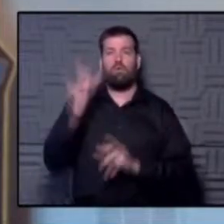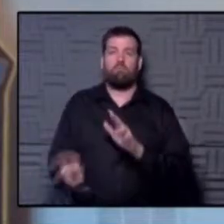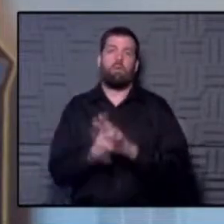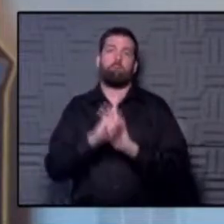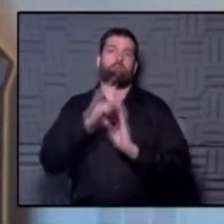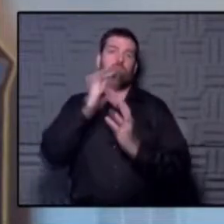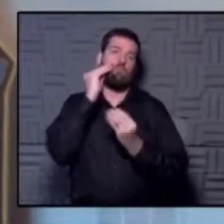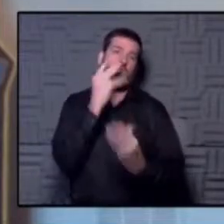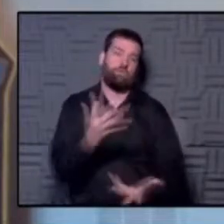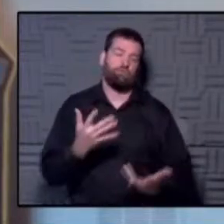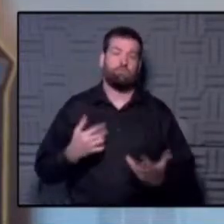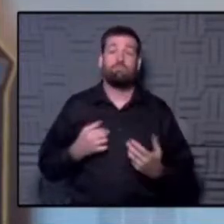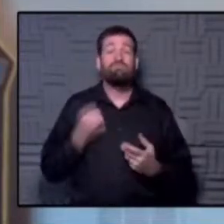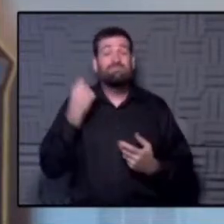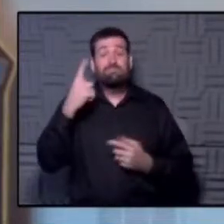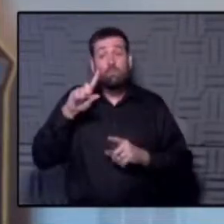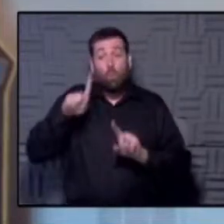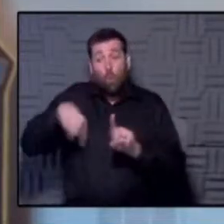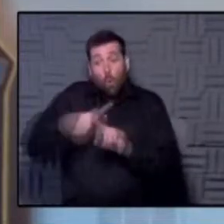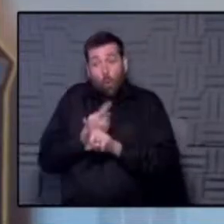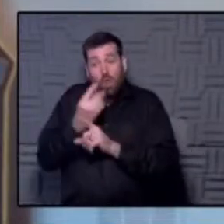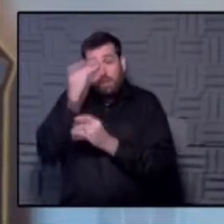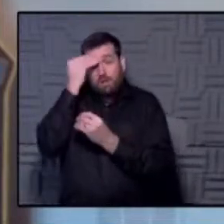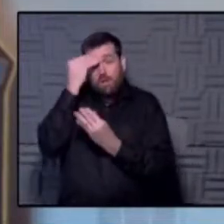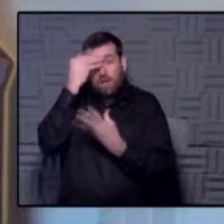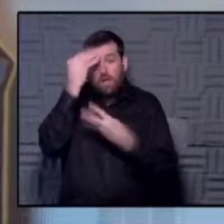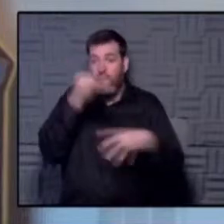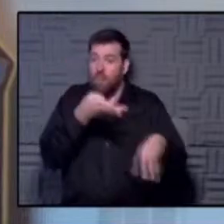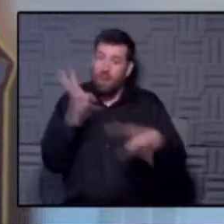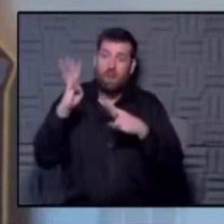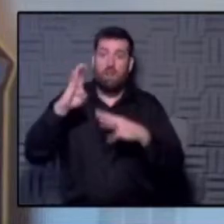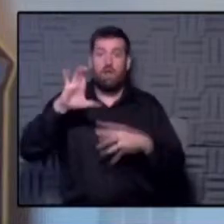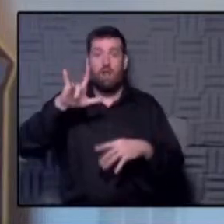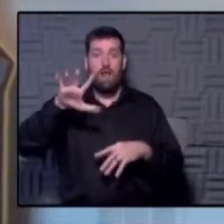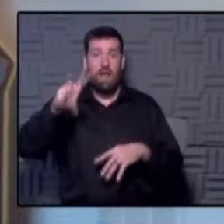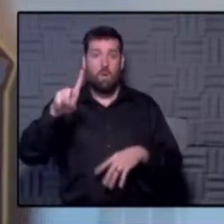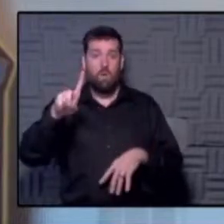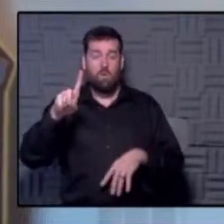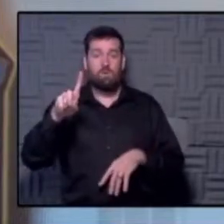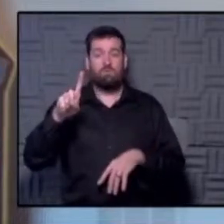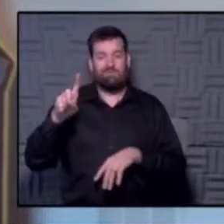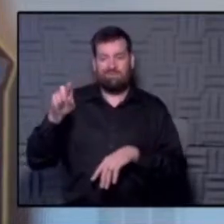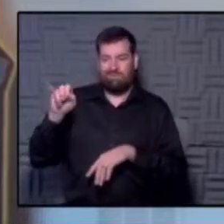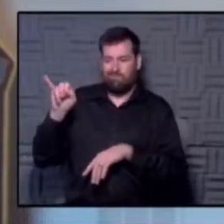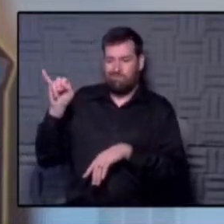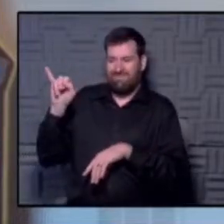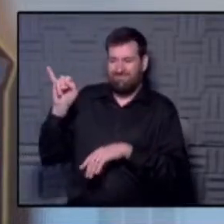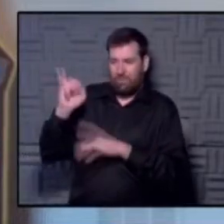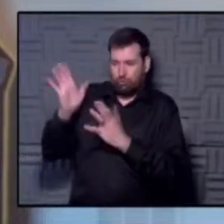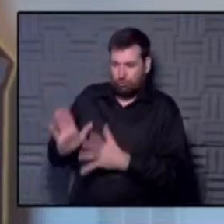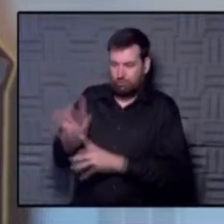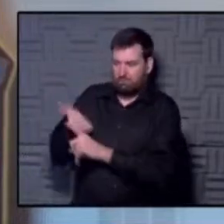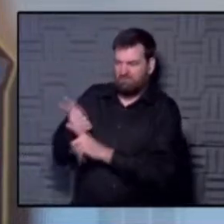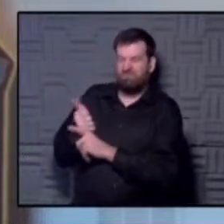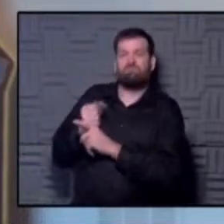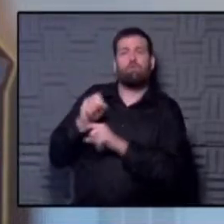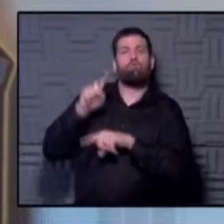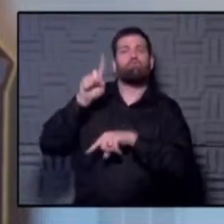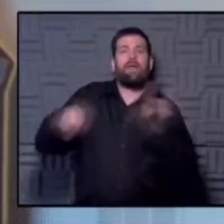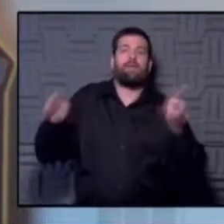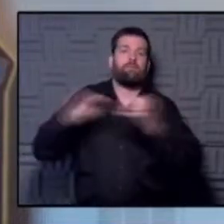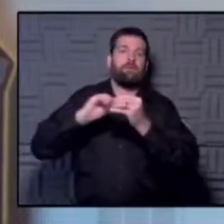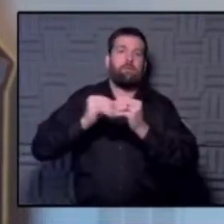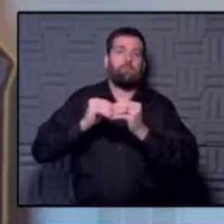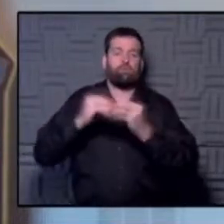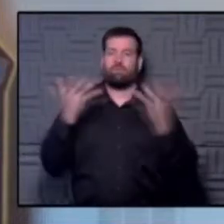in this case, the only data that ever got uploaded to the cloud was the infected person's random numbers that they were broadcasting.